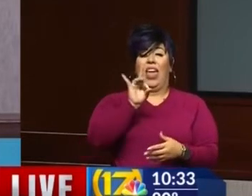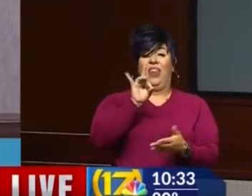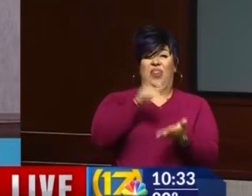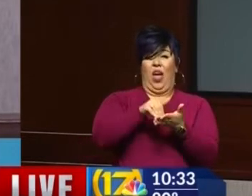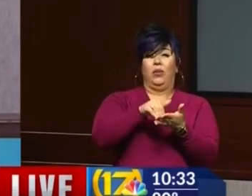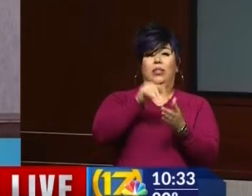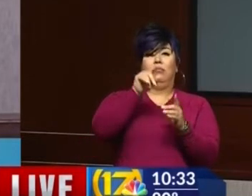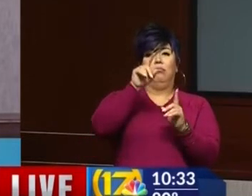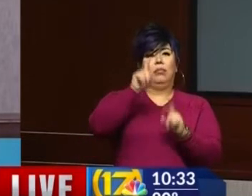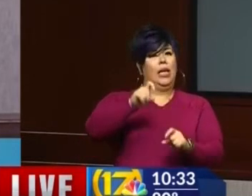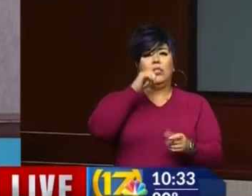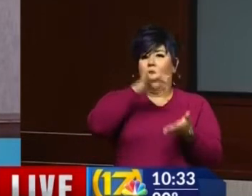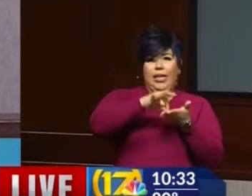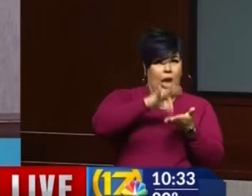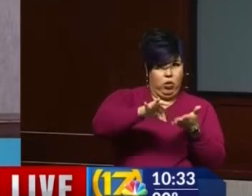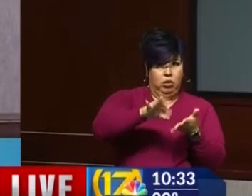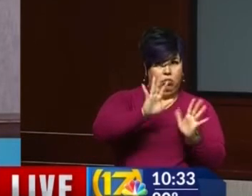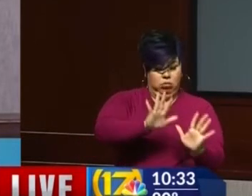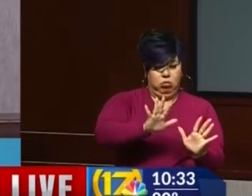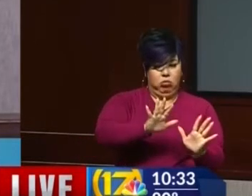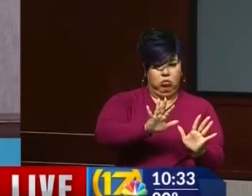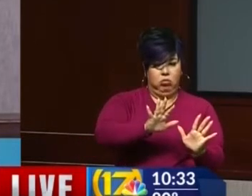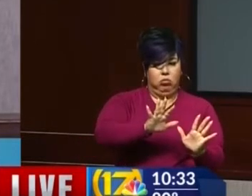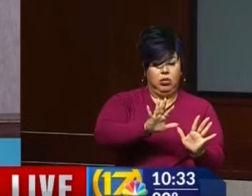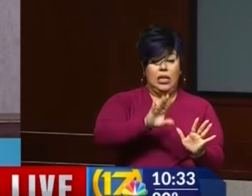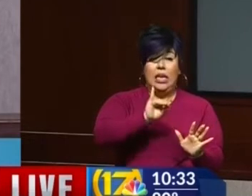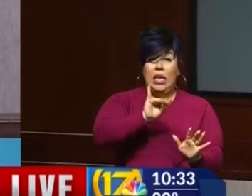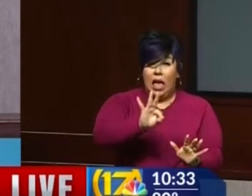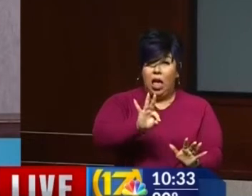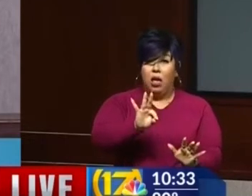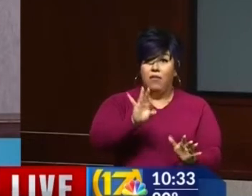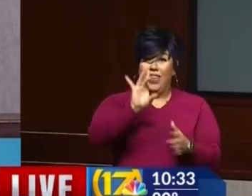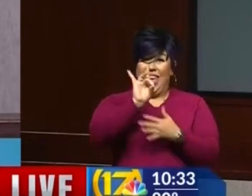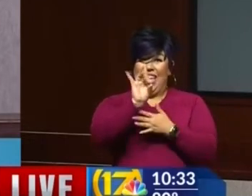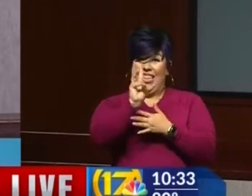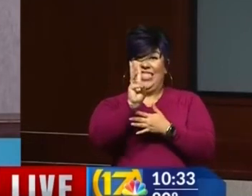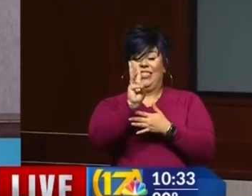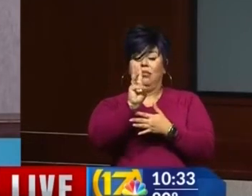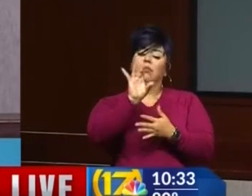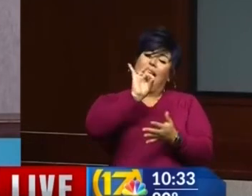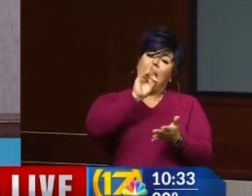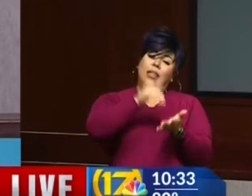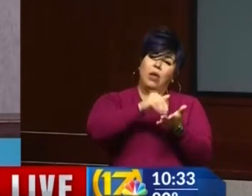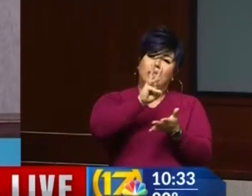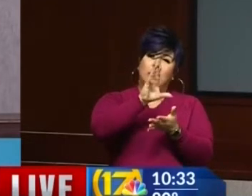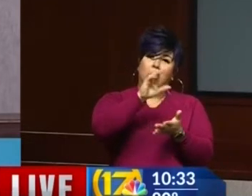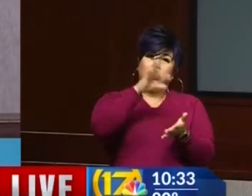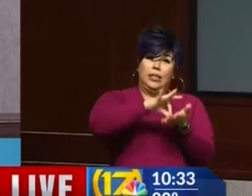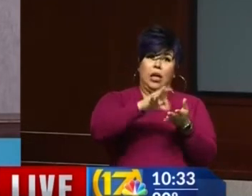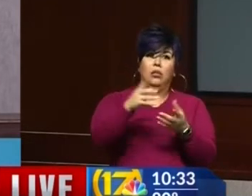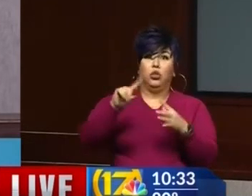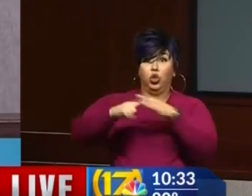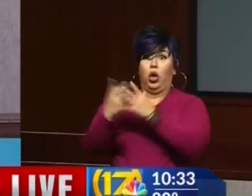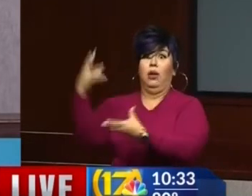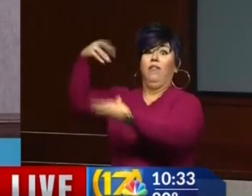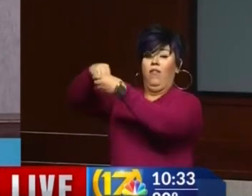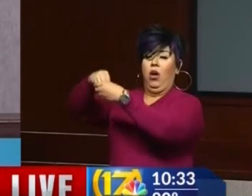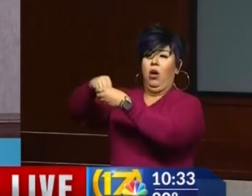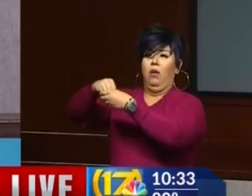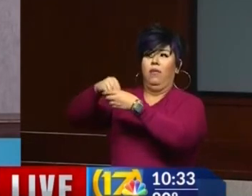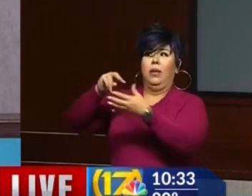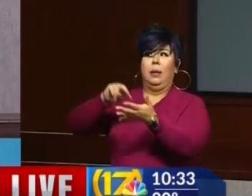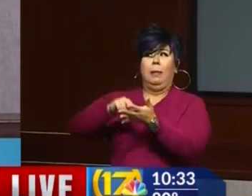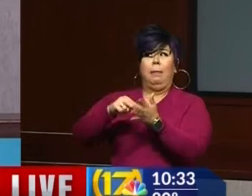approved or not being counted by the state, if they do count the 8,600 tests, then as far as you know, will we not need to